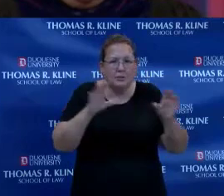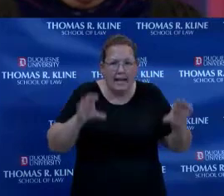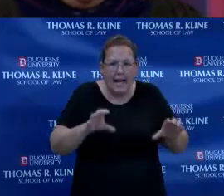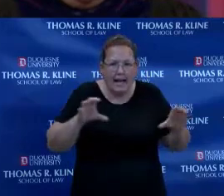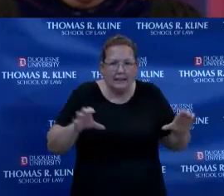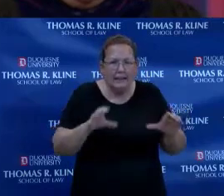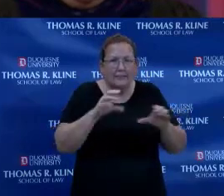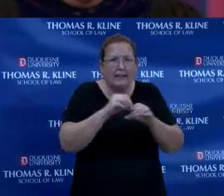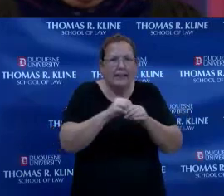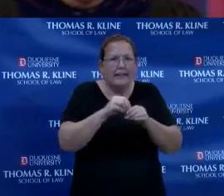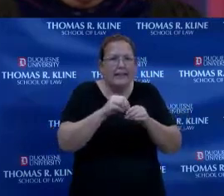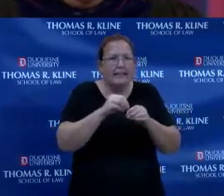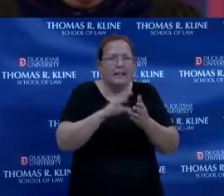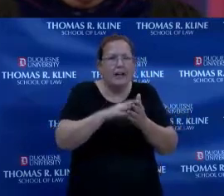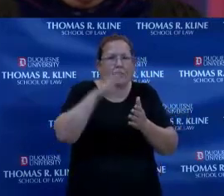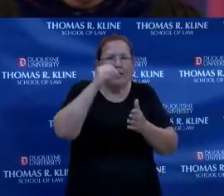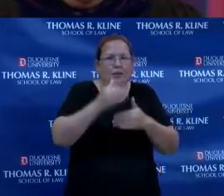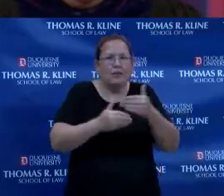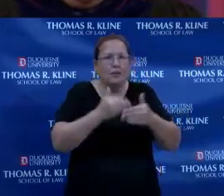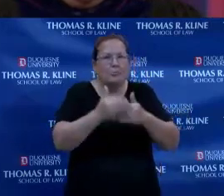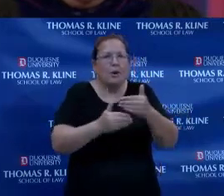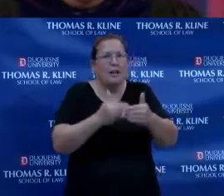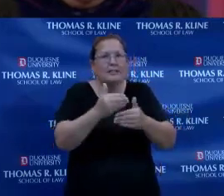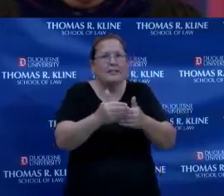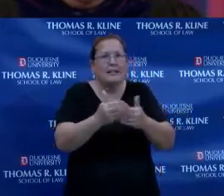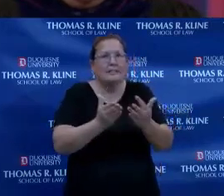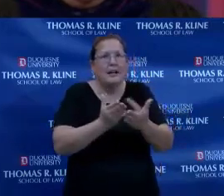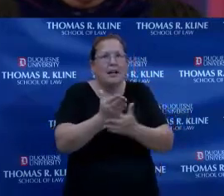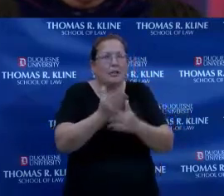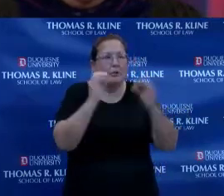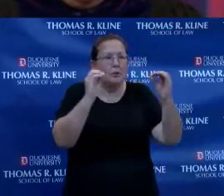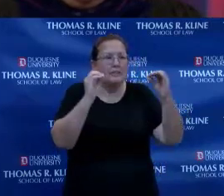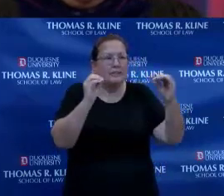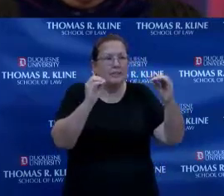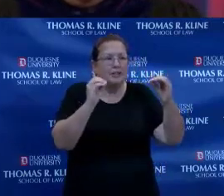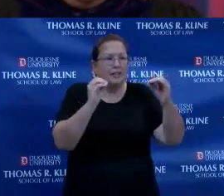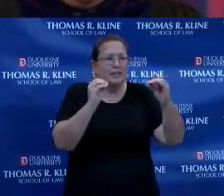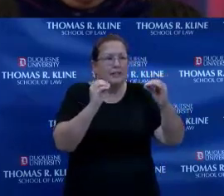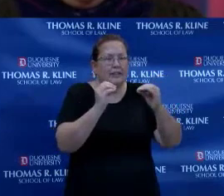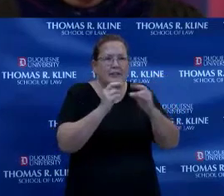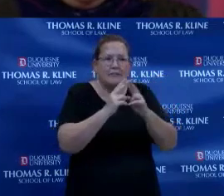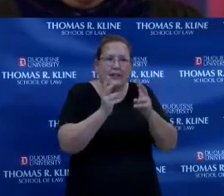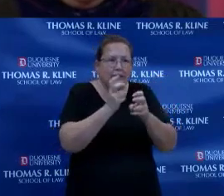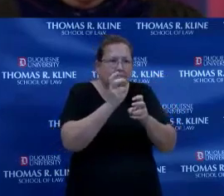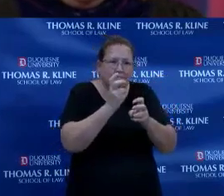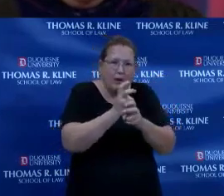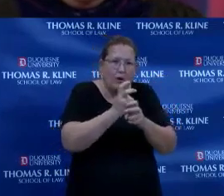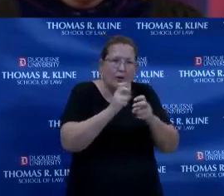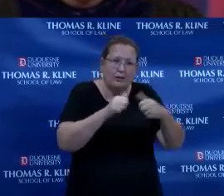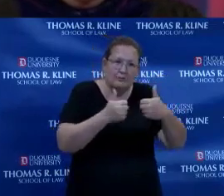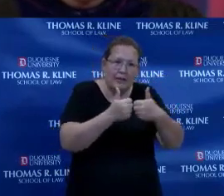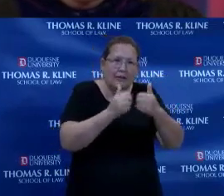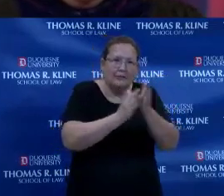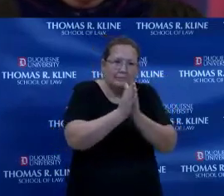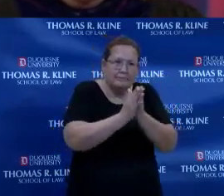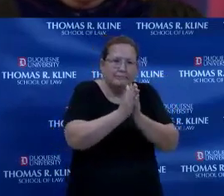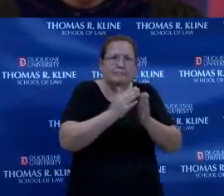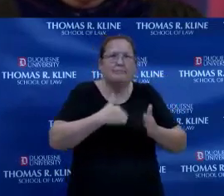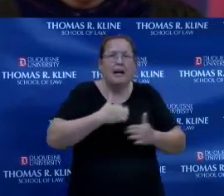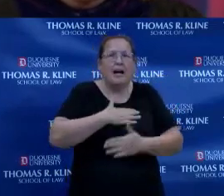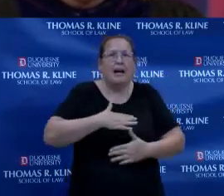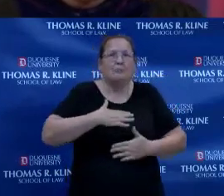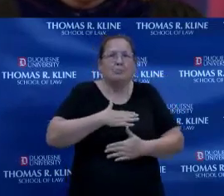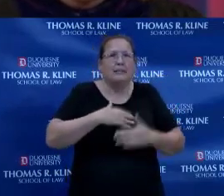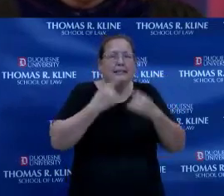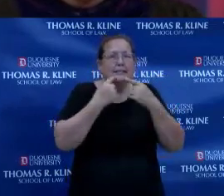learning process through teaching that is intellectually rigorous and innovative. I am pleased to announce that